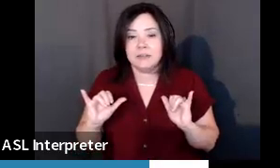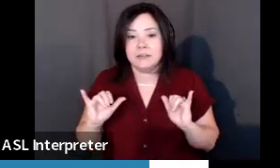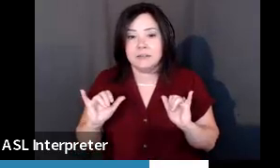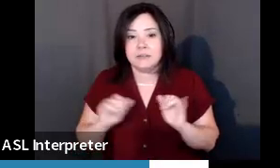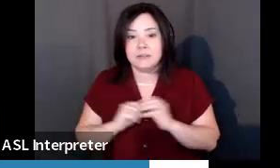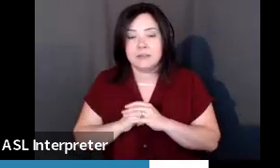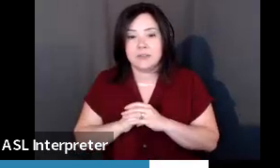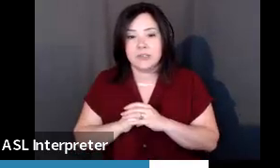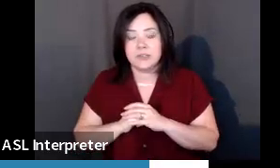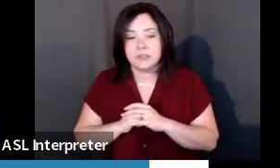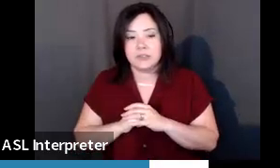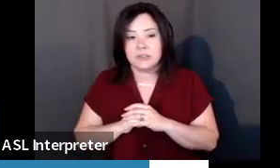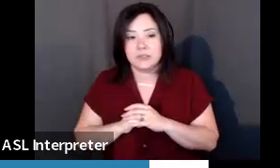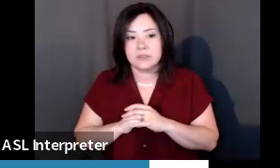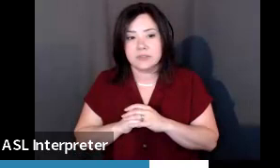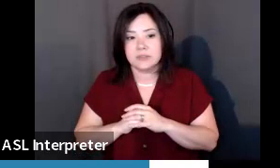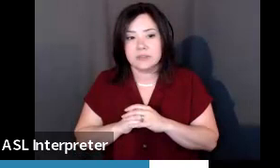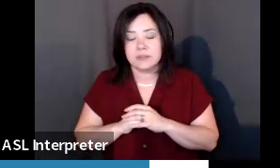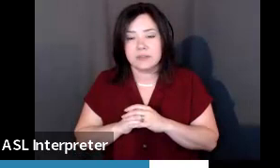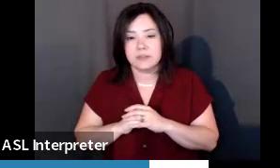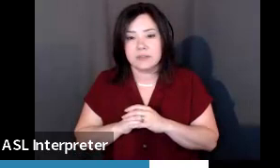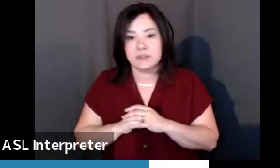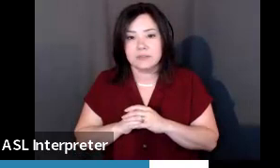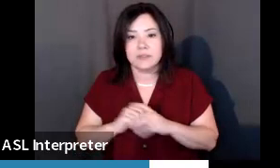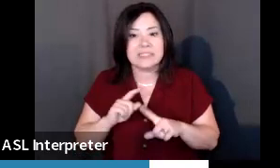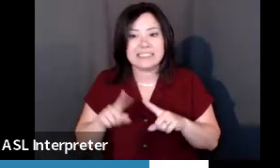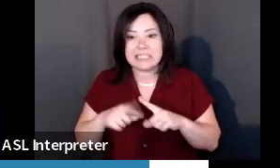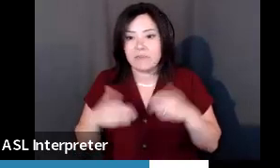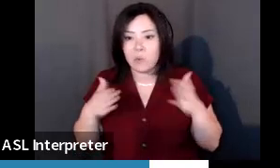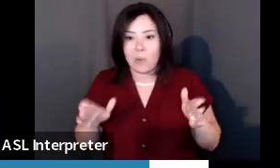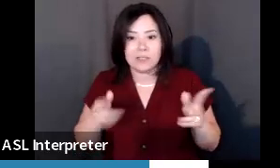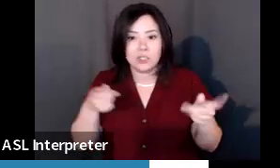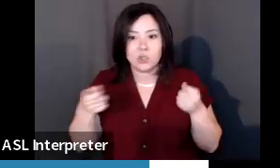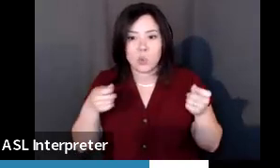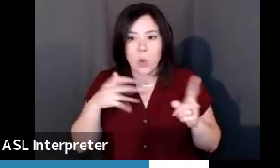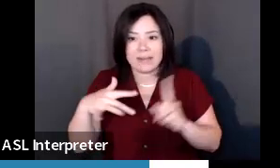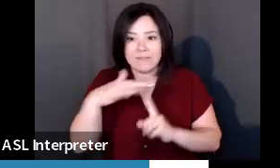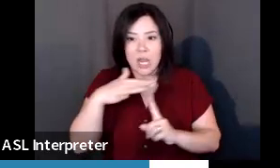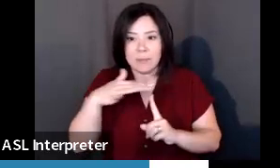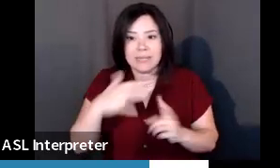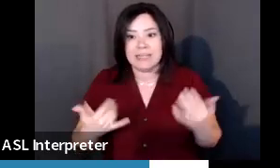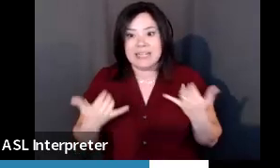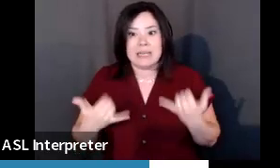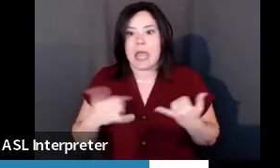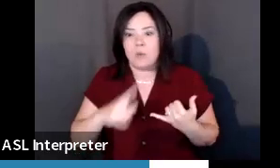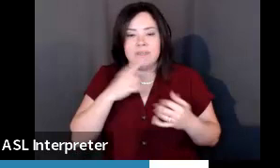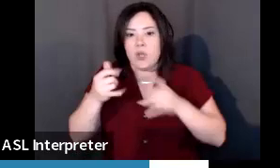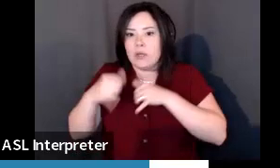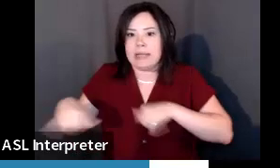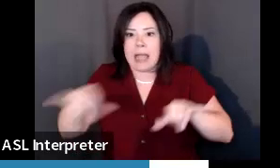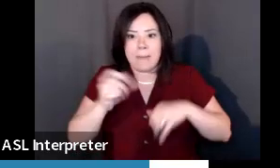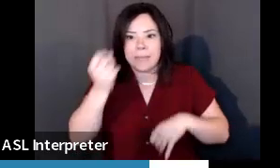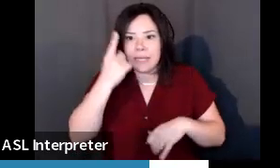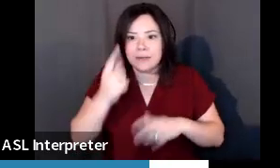ways to control your environment. Now, I feel they are so commonplace with your